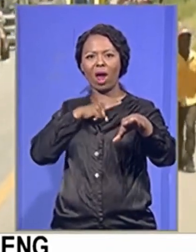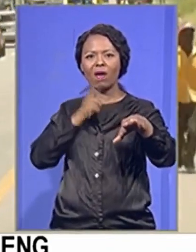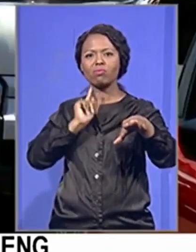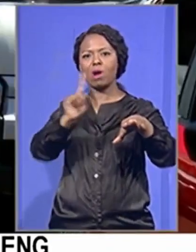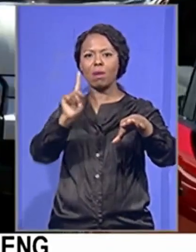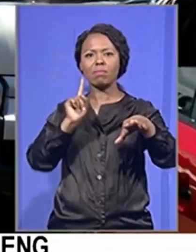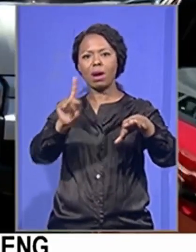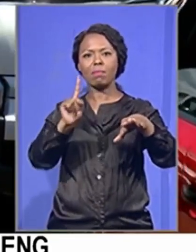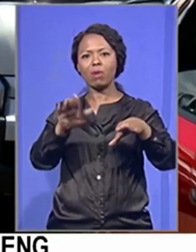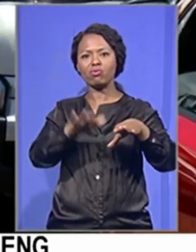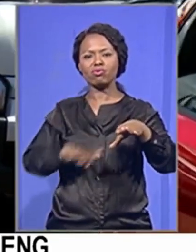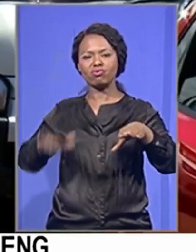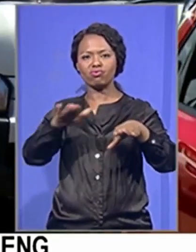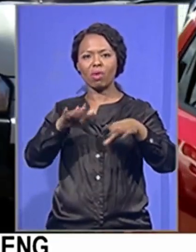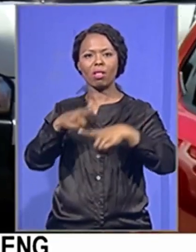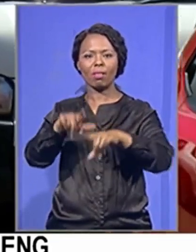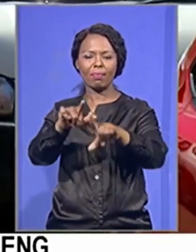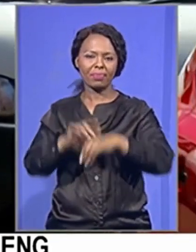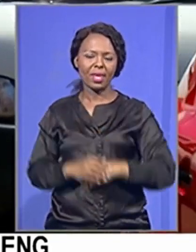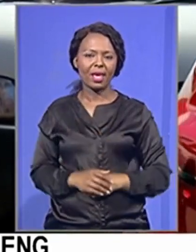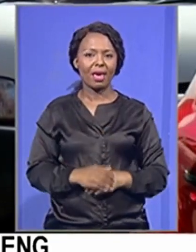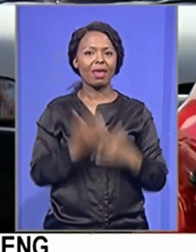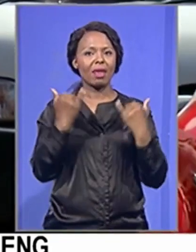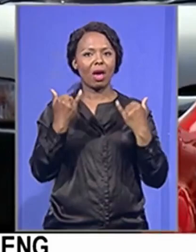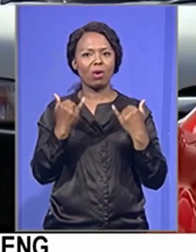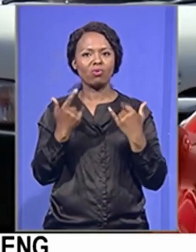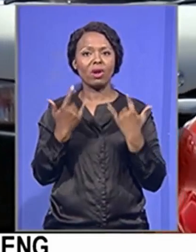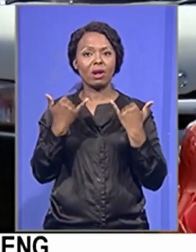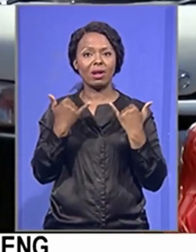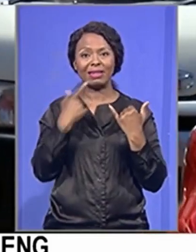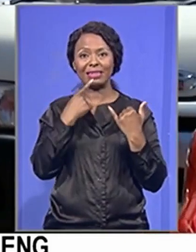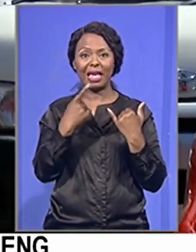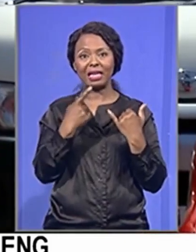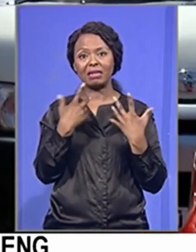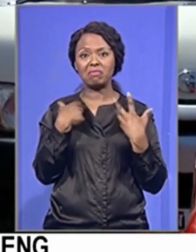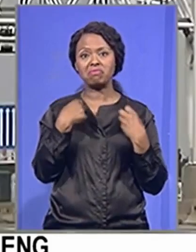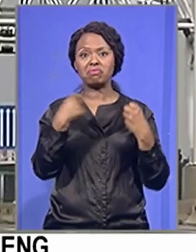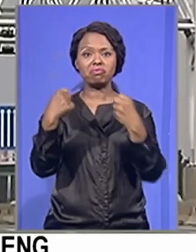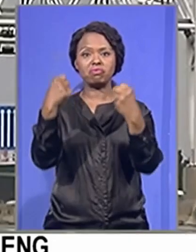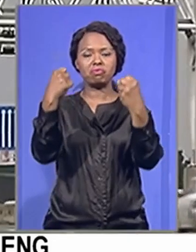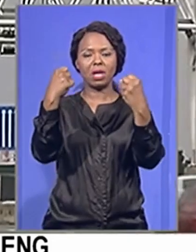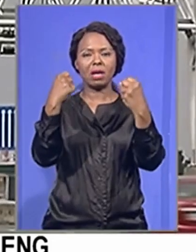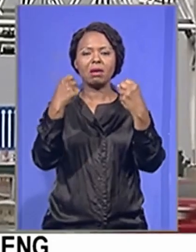leboa. Maitekelong a go fediša boitaolo mebileng baotledi ba